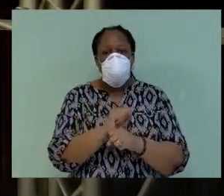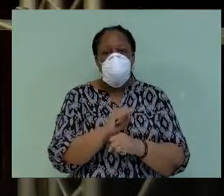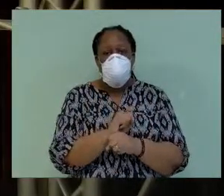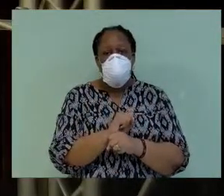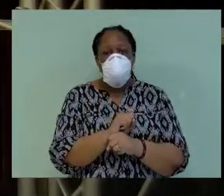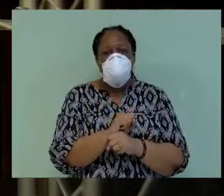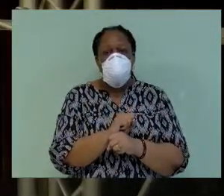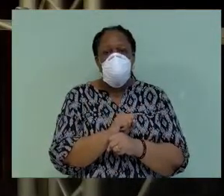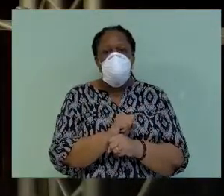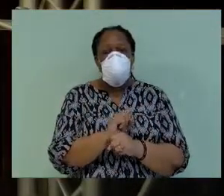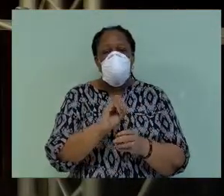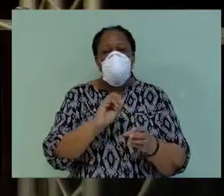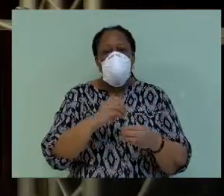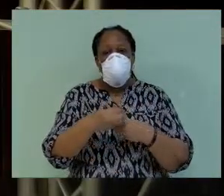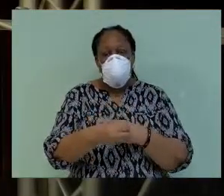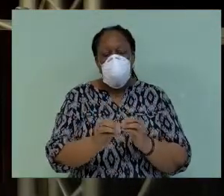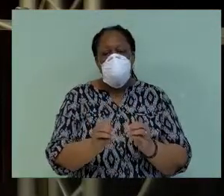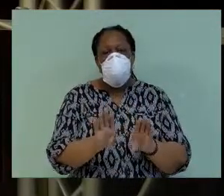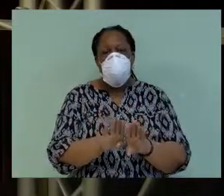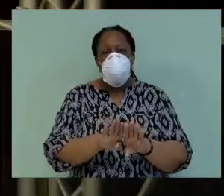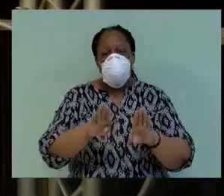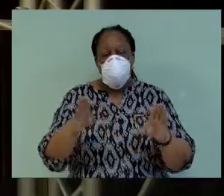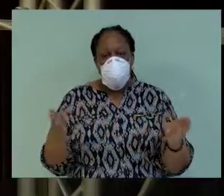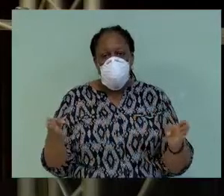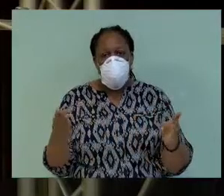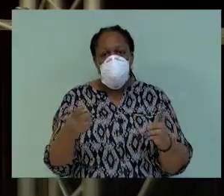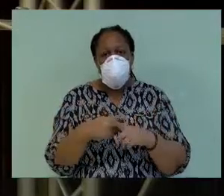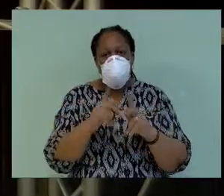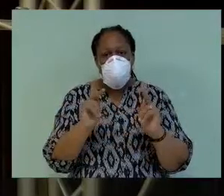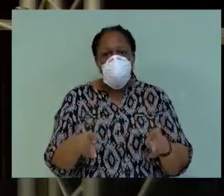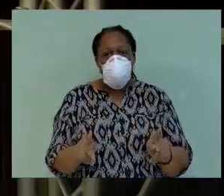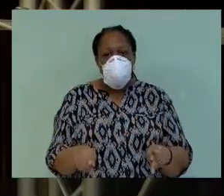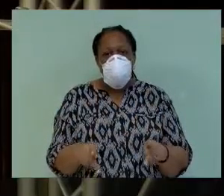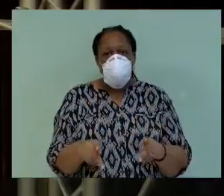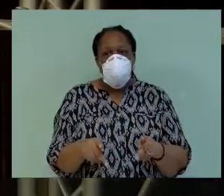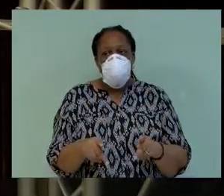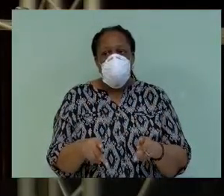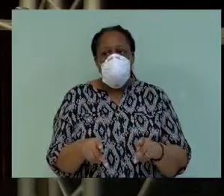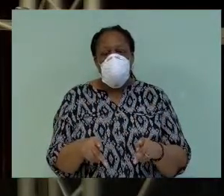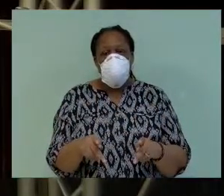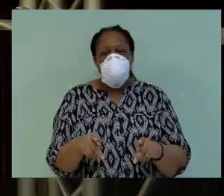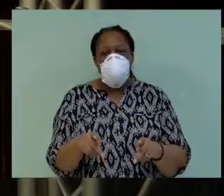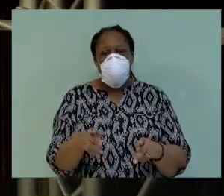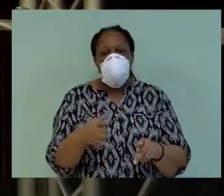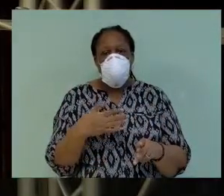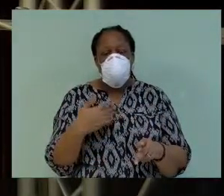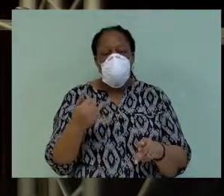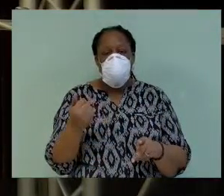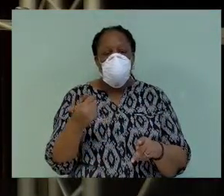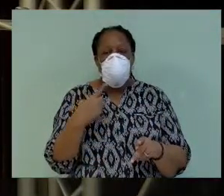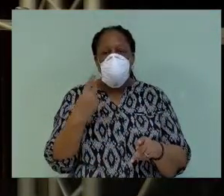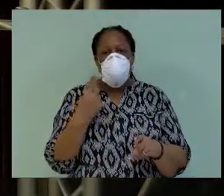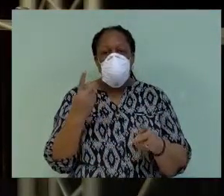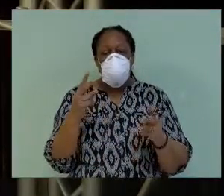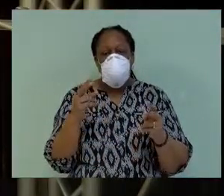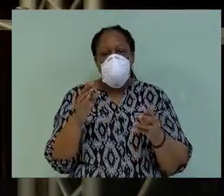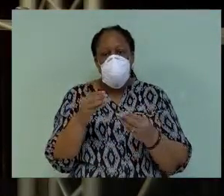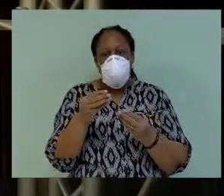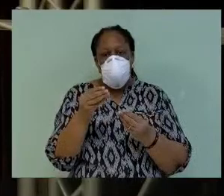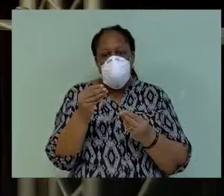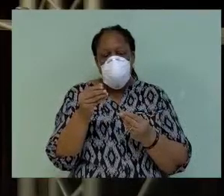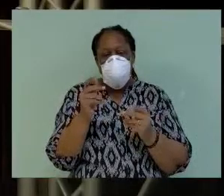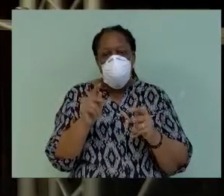workplace. The office is open to the public for business and is manned by a skeleton staff from 8 a.m. to